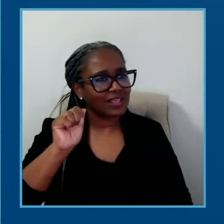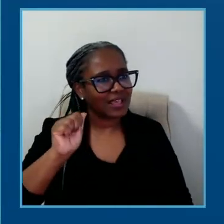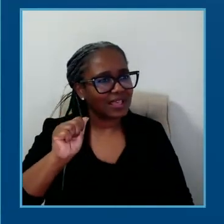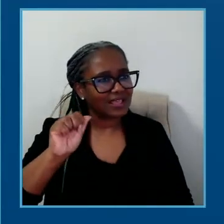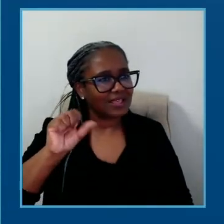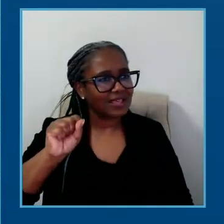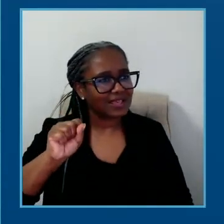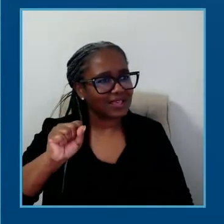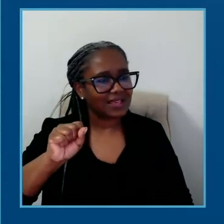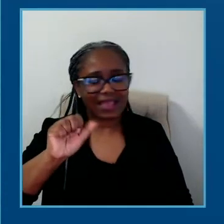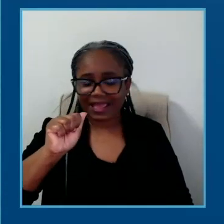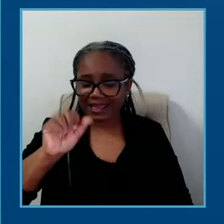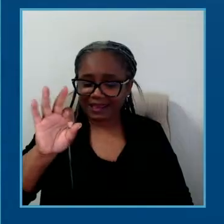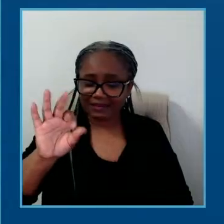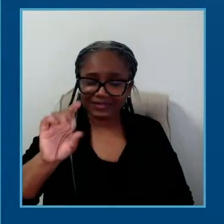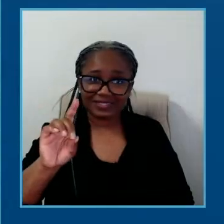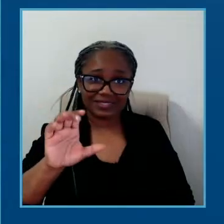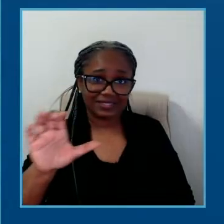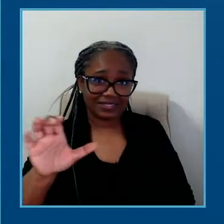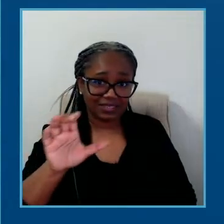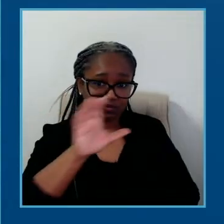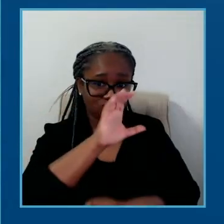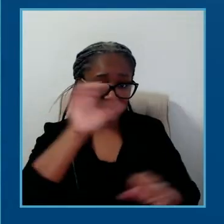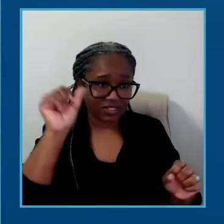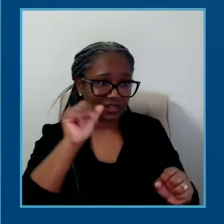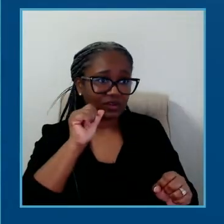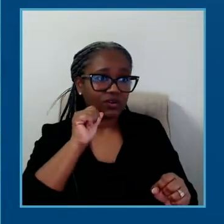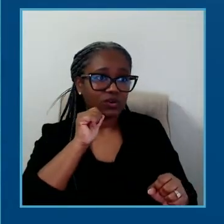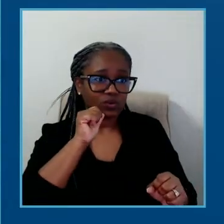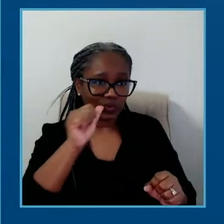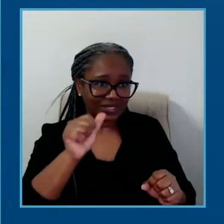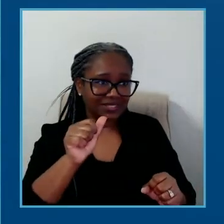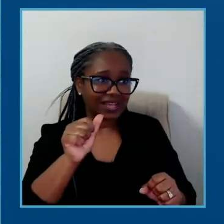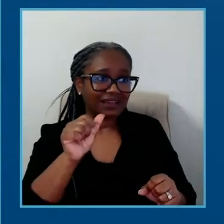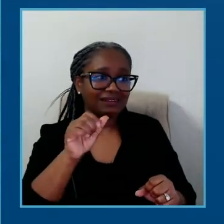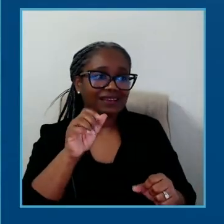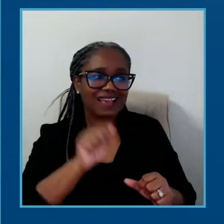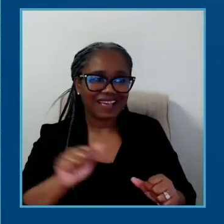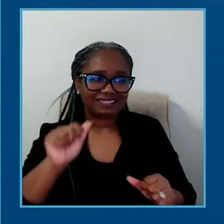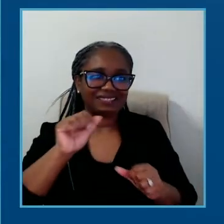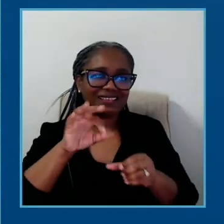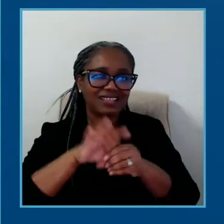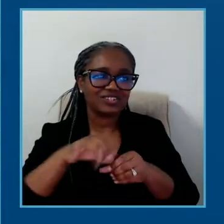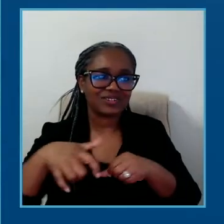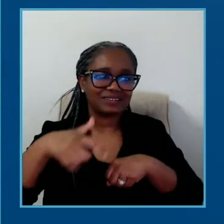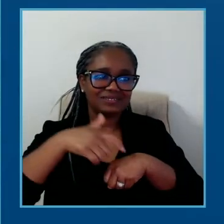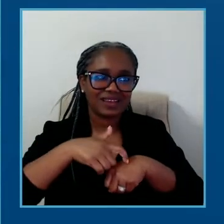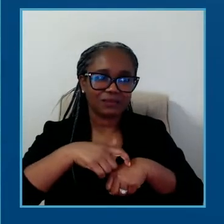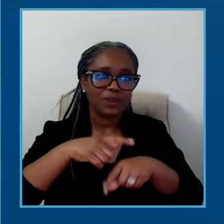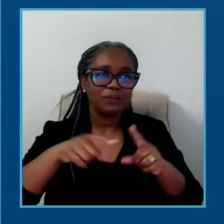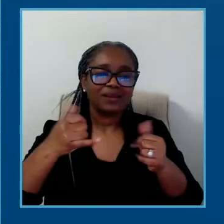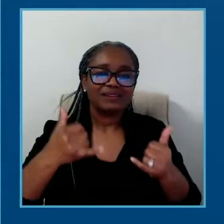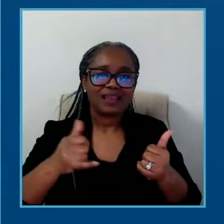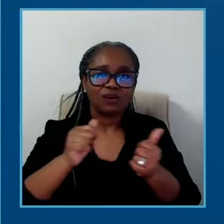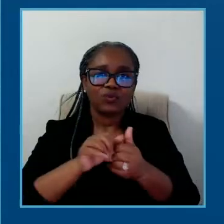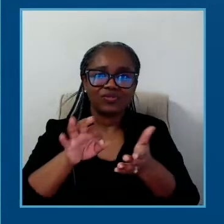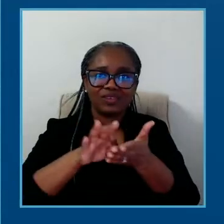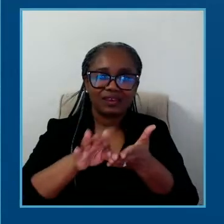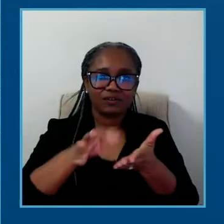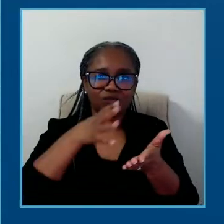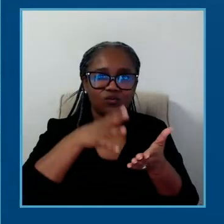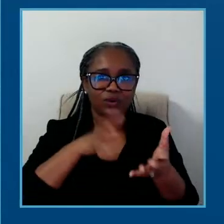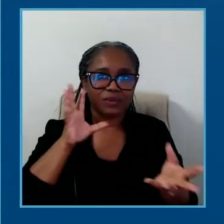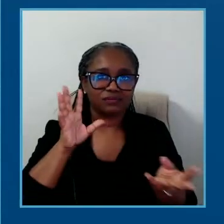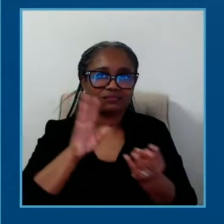time that the election was going on, but now since that position has been filled by a woman, that count now impacts the overall board makeup. The